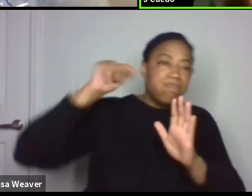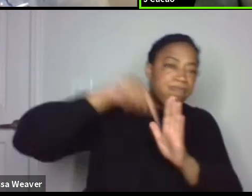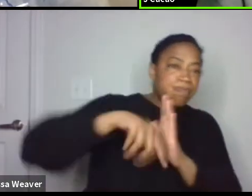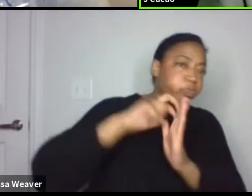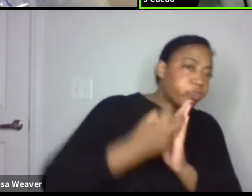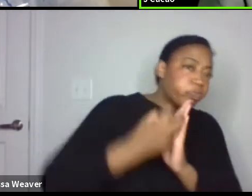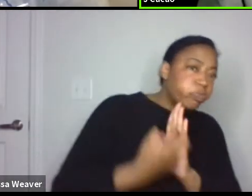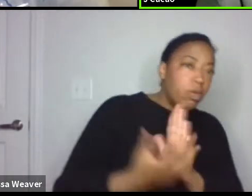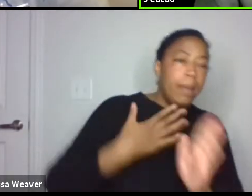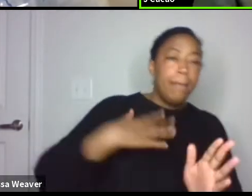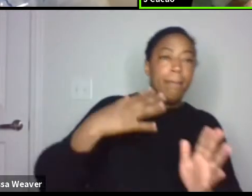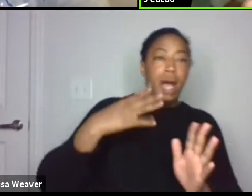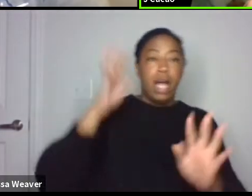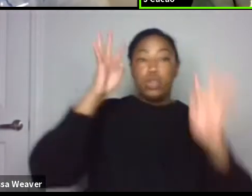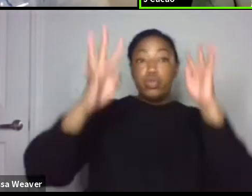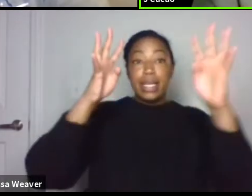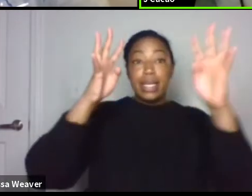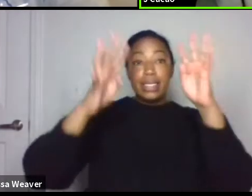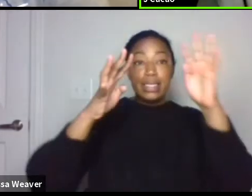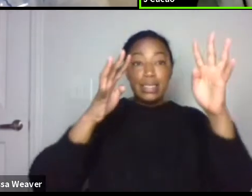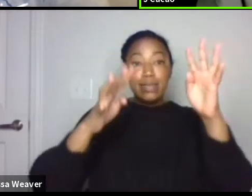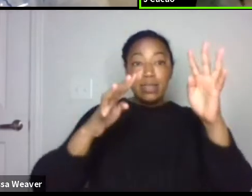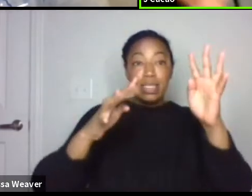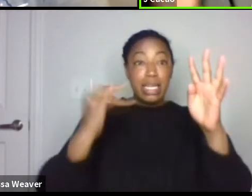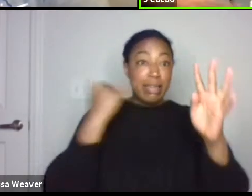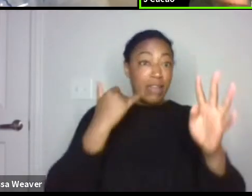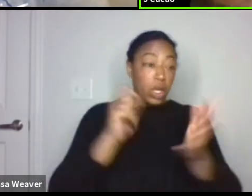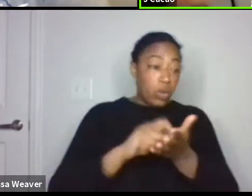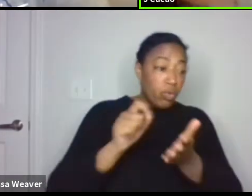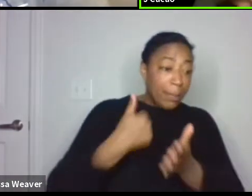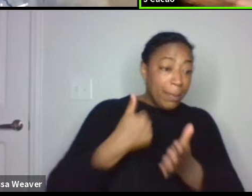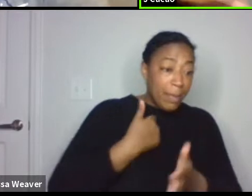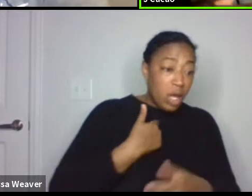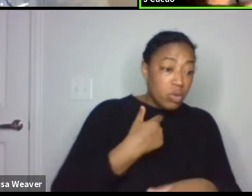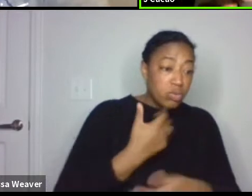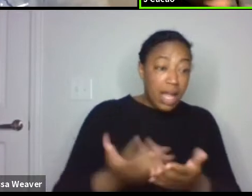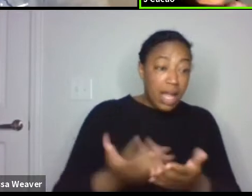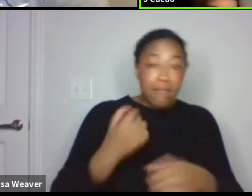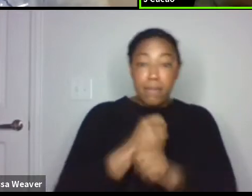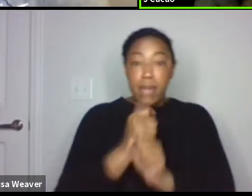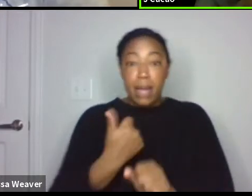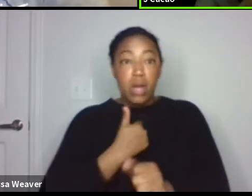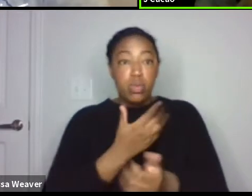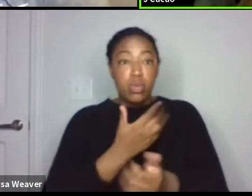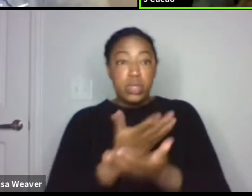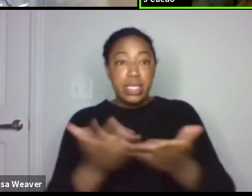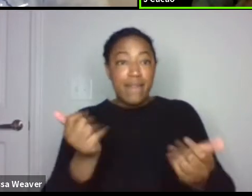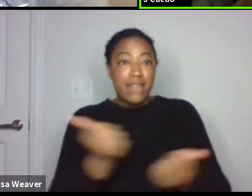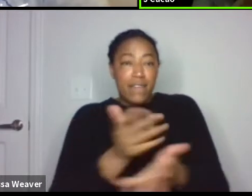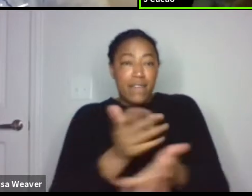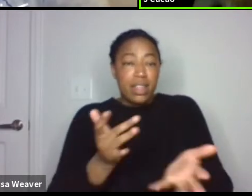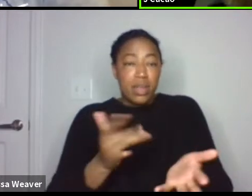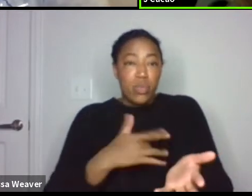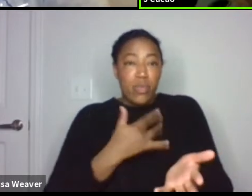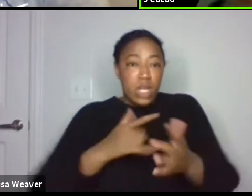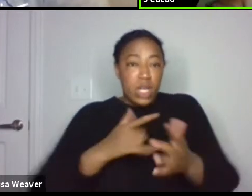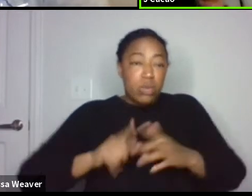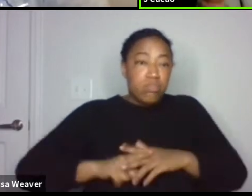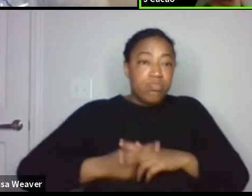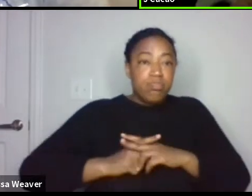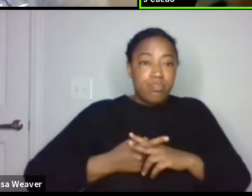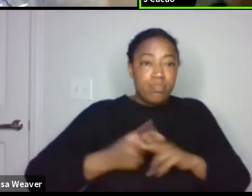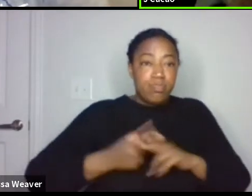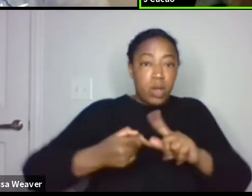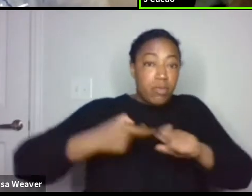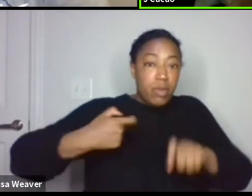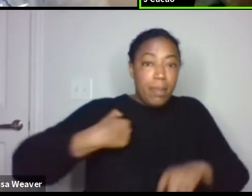could write my own stuff and at some point produce my own stuff, everything will be done, you know, organically and original. You know what I'm saying? And I